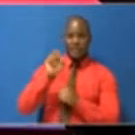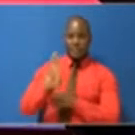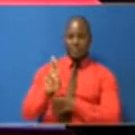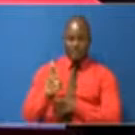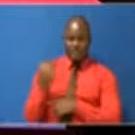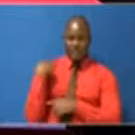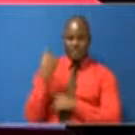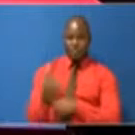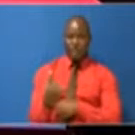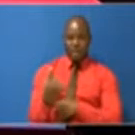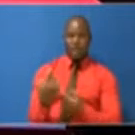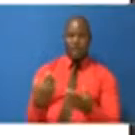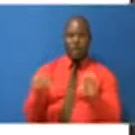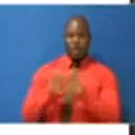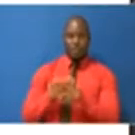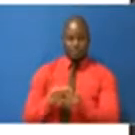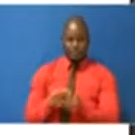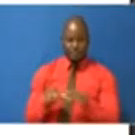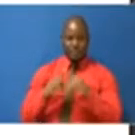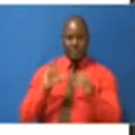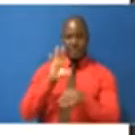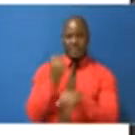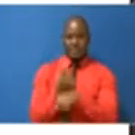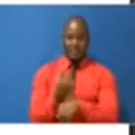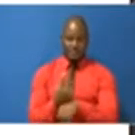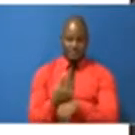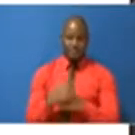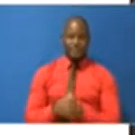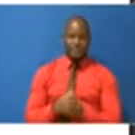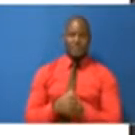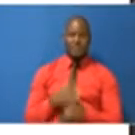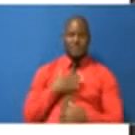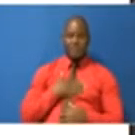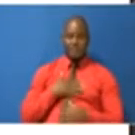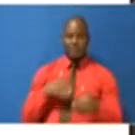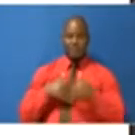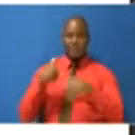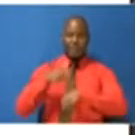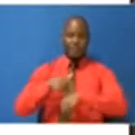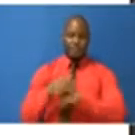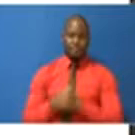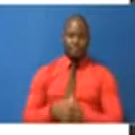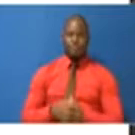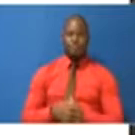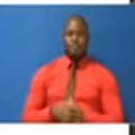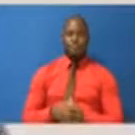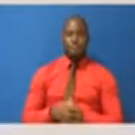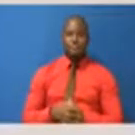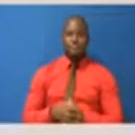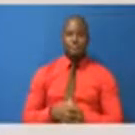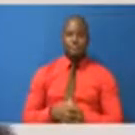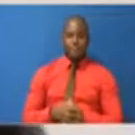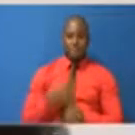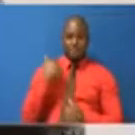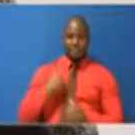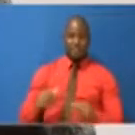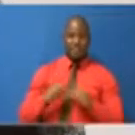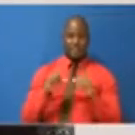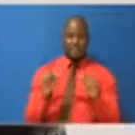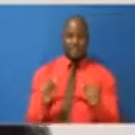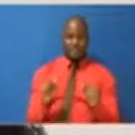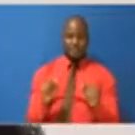podium number one your closing remarks 30 seconds and kindly adhere to the time i would say